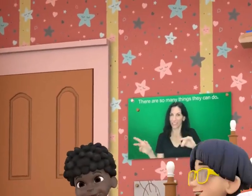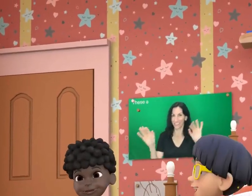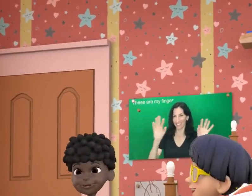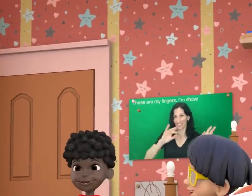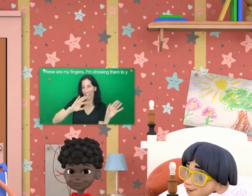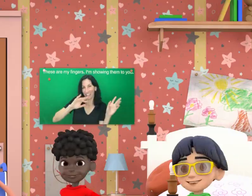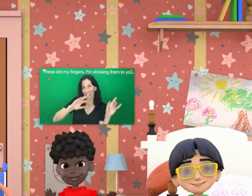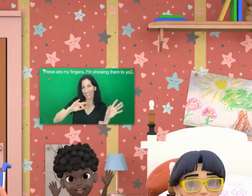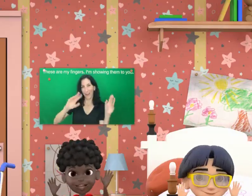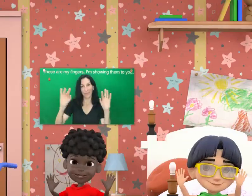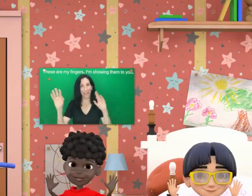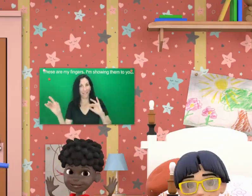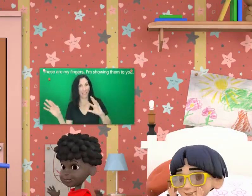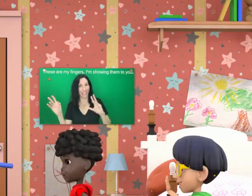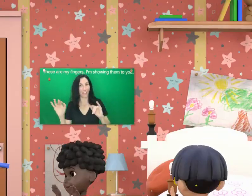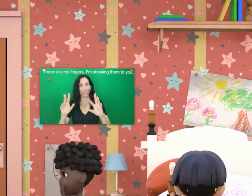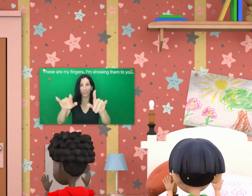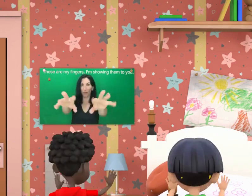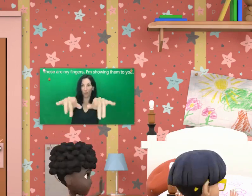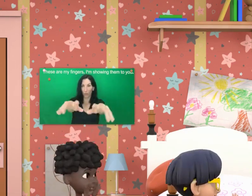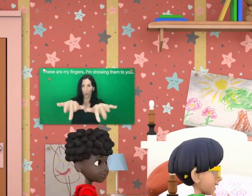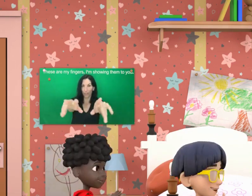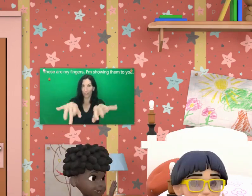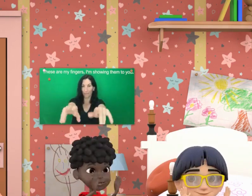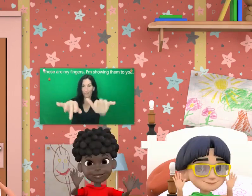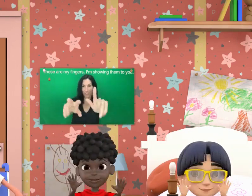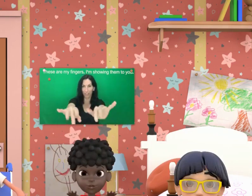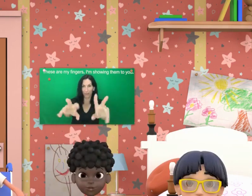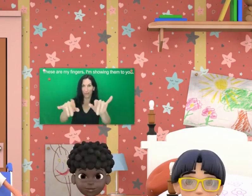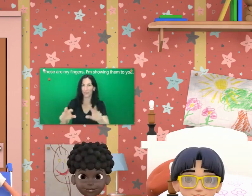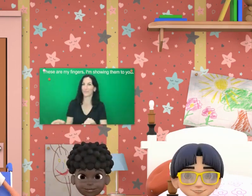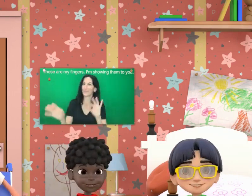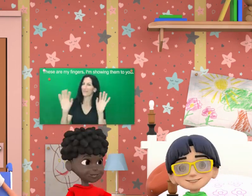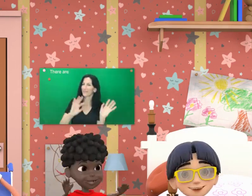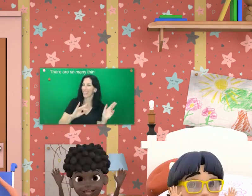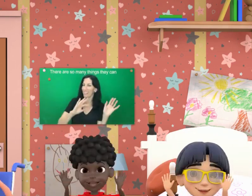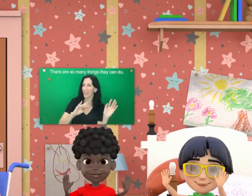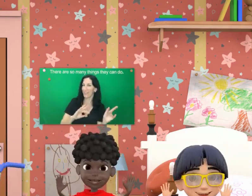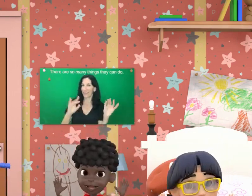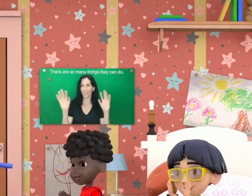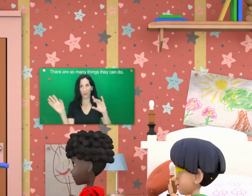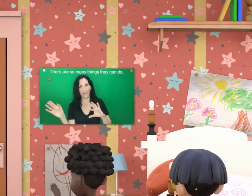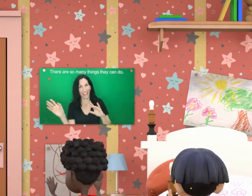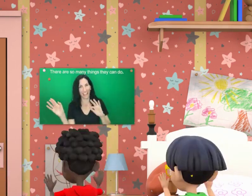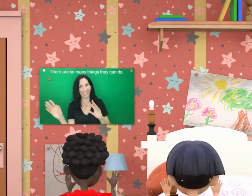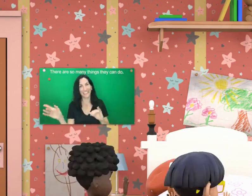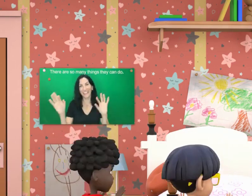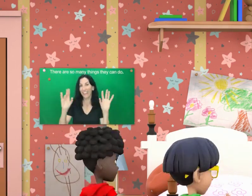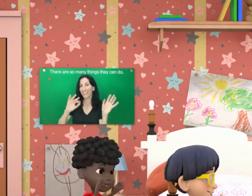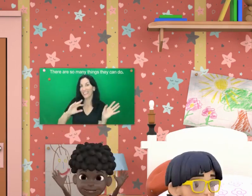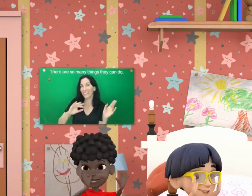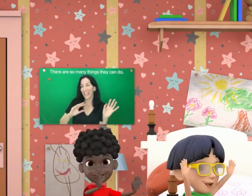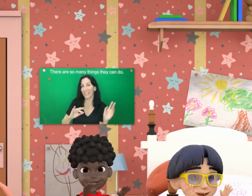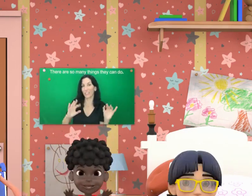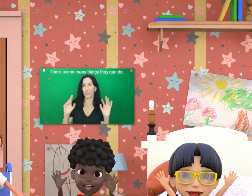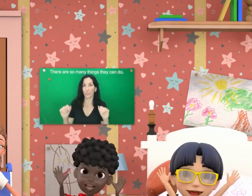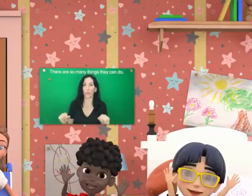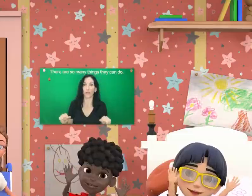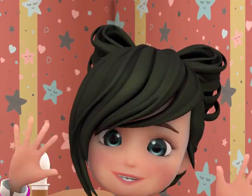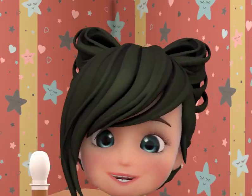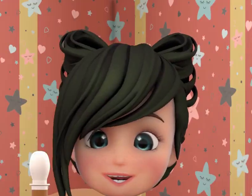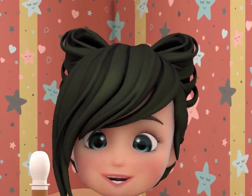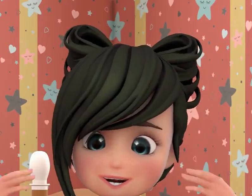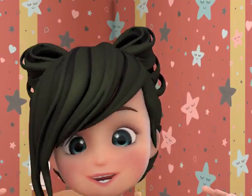do. These are my fingers, I'm showing them to you. There are so many things they can